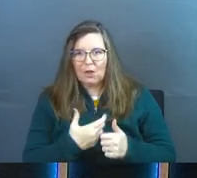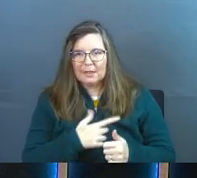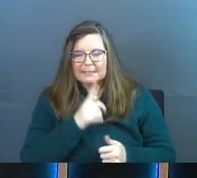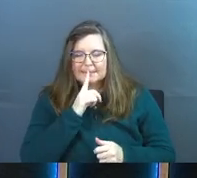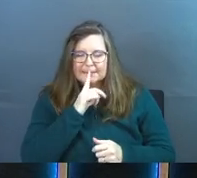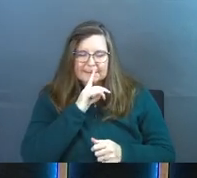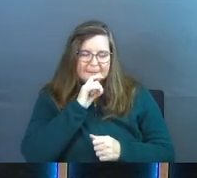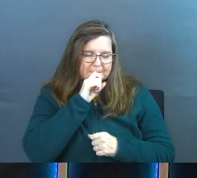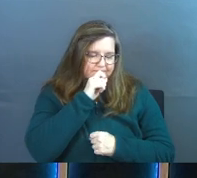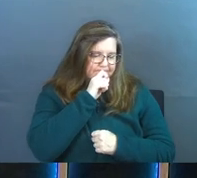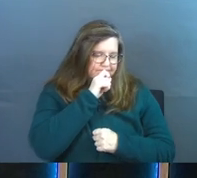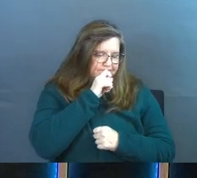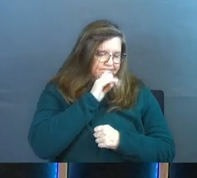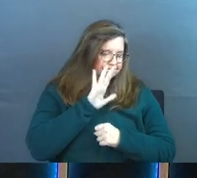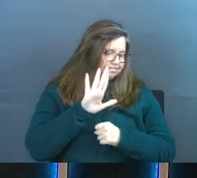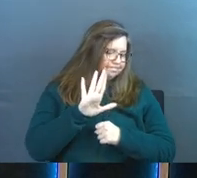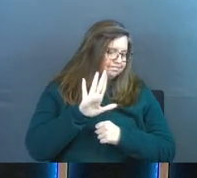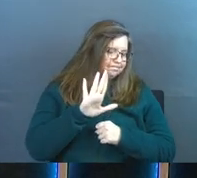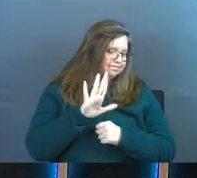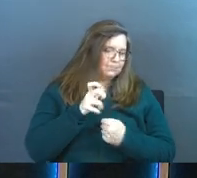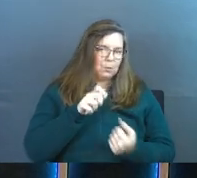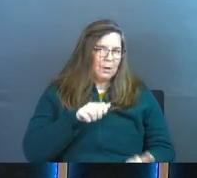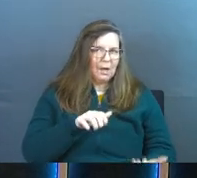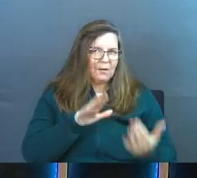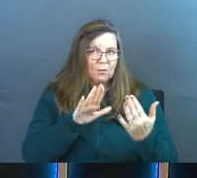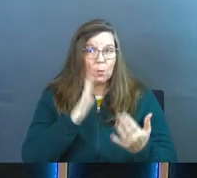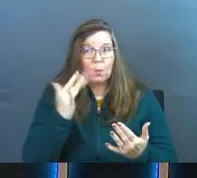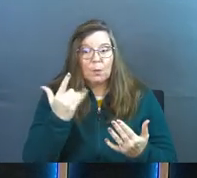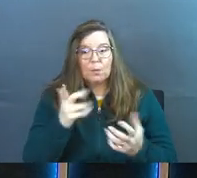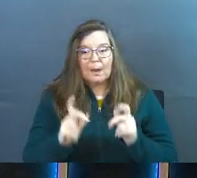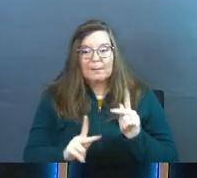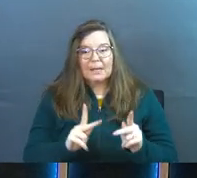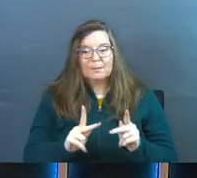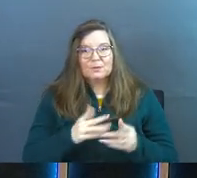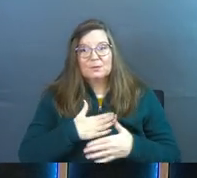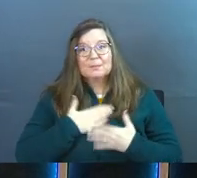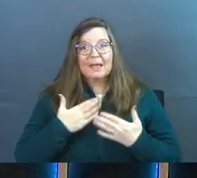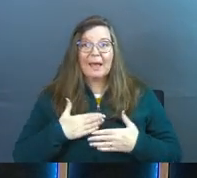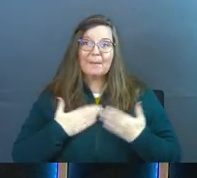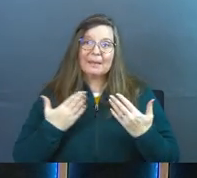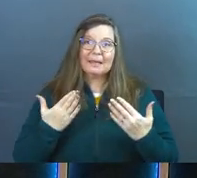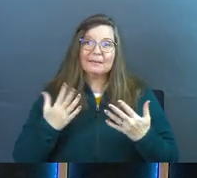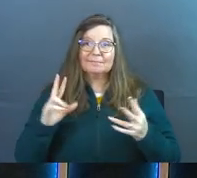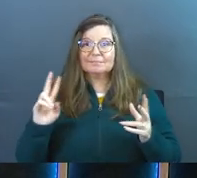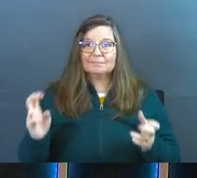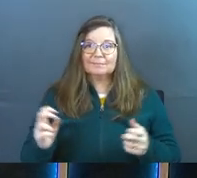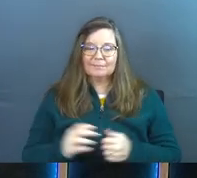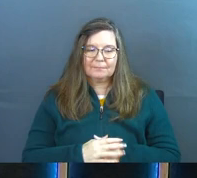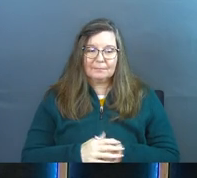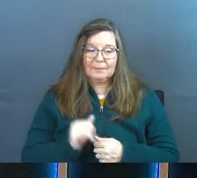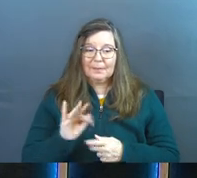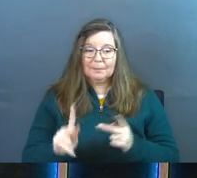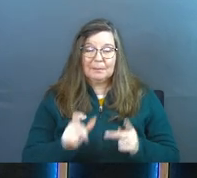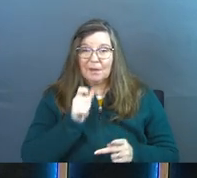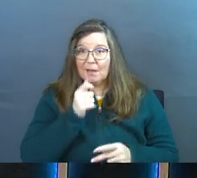things. We want to not be confrontational because we want people to be happy.